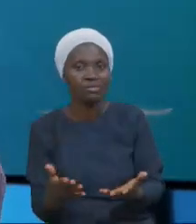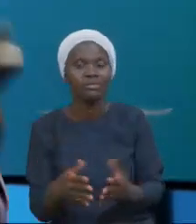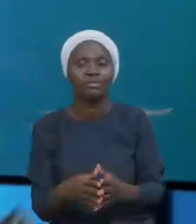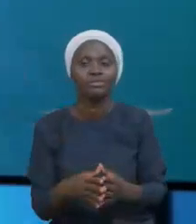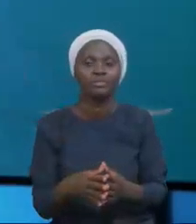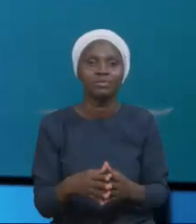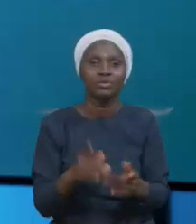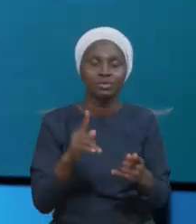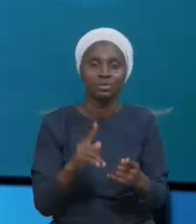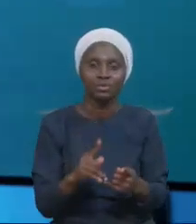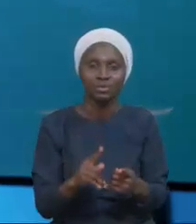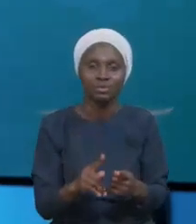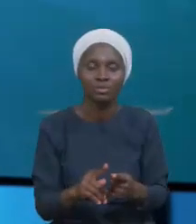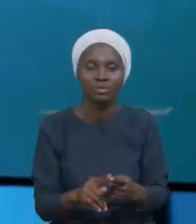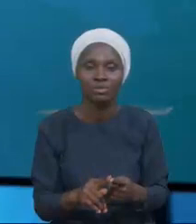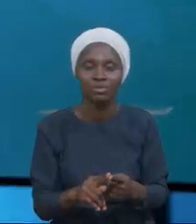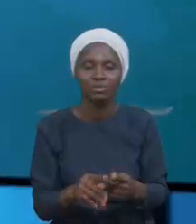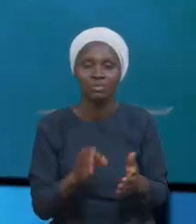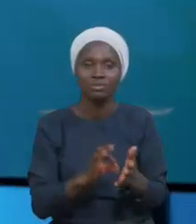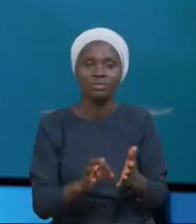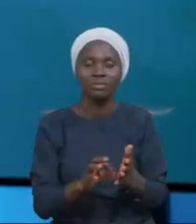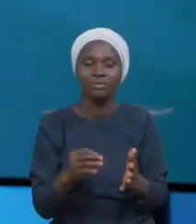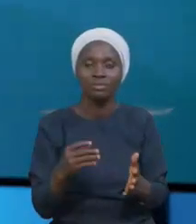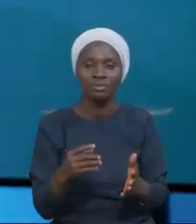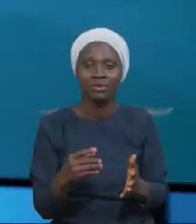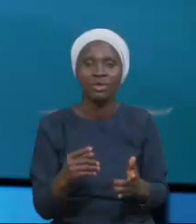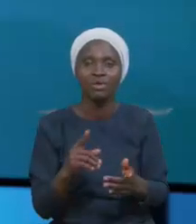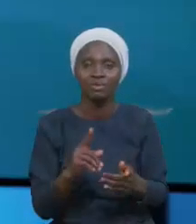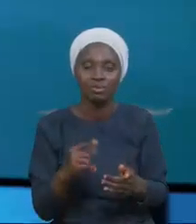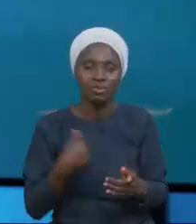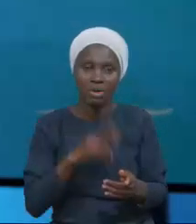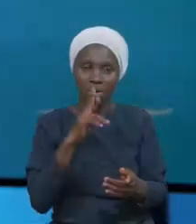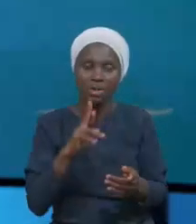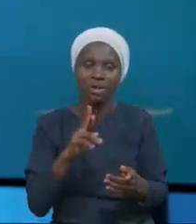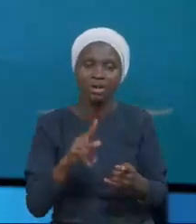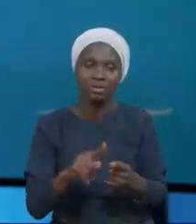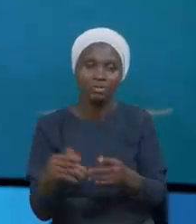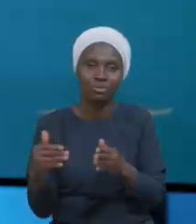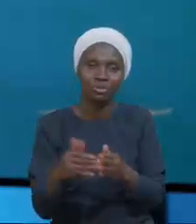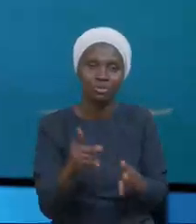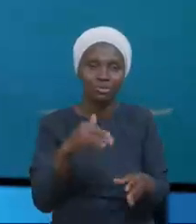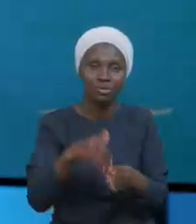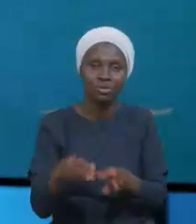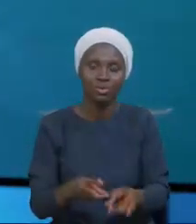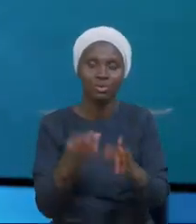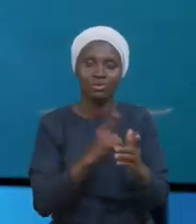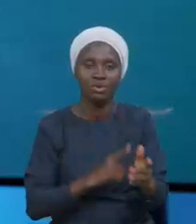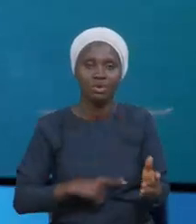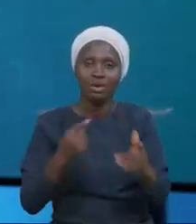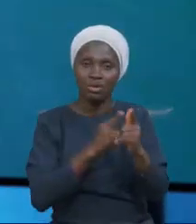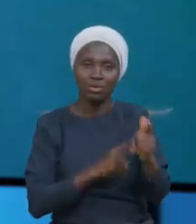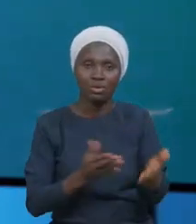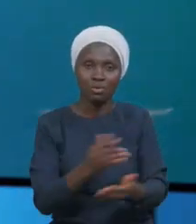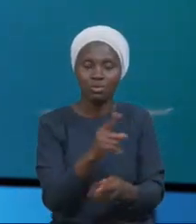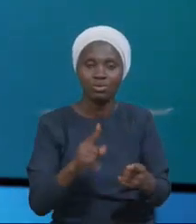to encourage you, to motivate you, and to lead you in the way of the Lord. The Lord wants you to connect with us. This